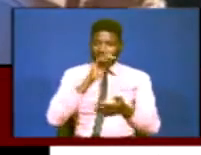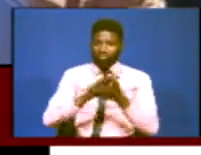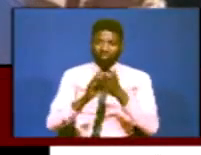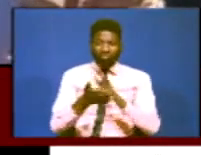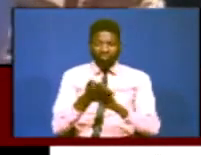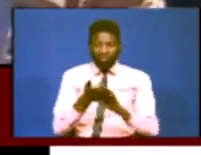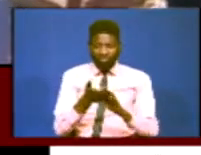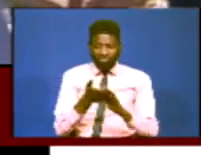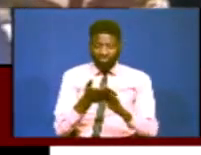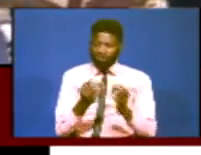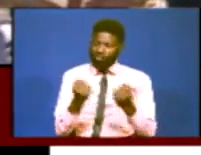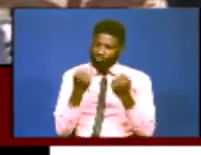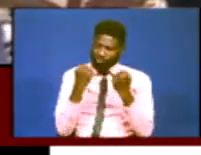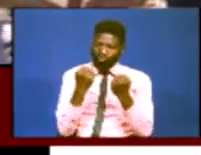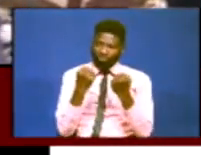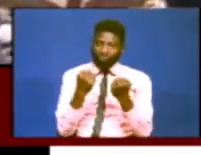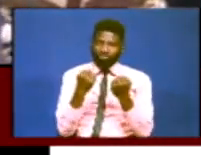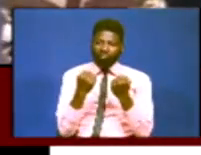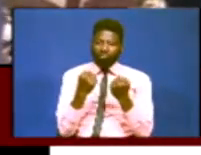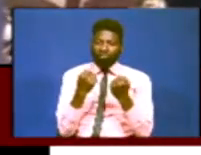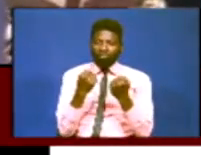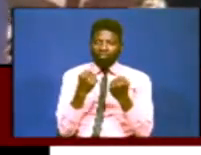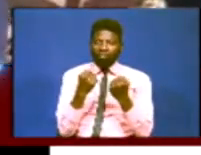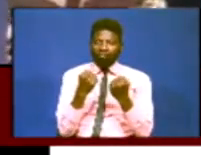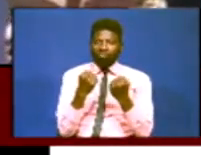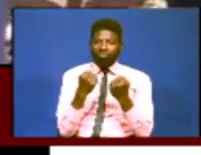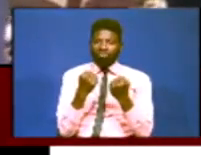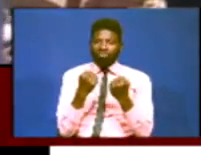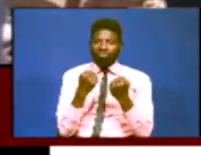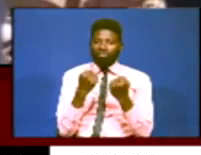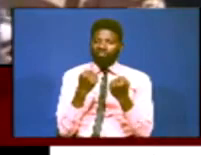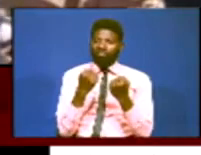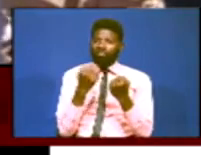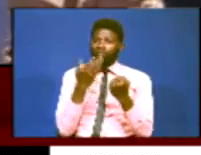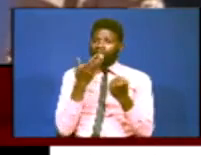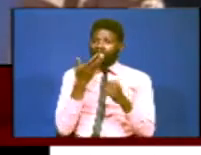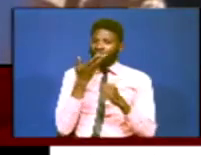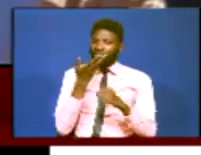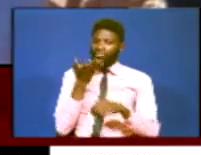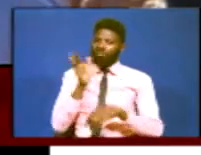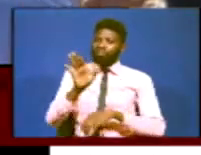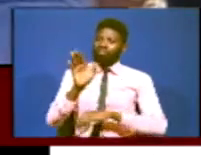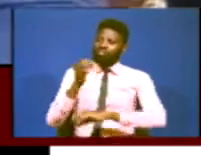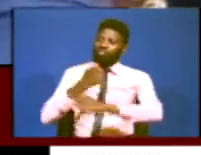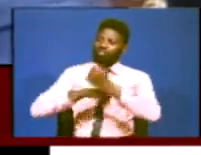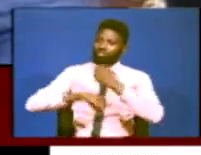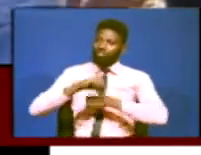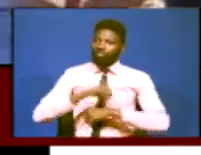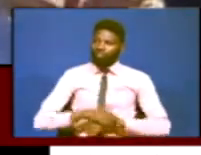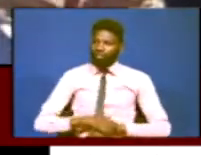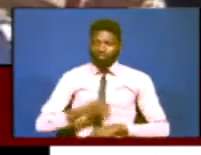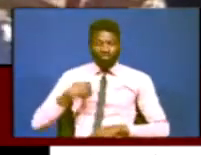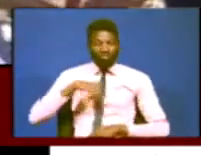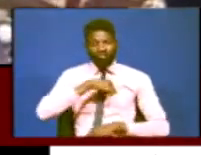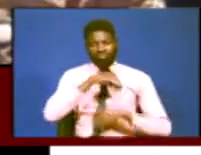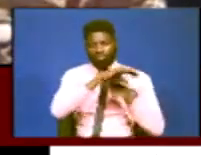robust and effective response. We have no choice as a country except to rise up